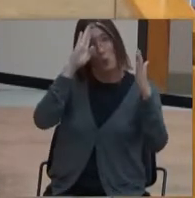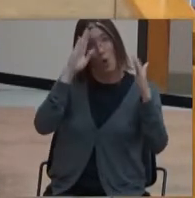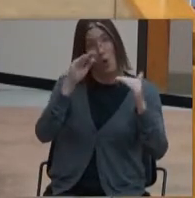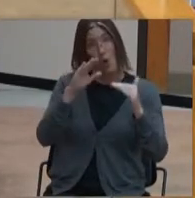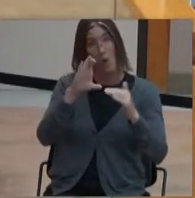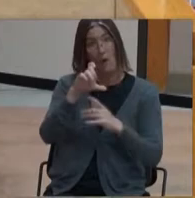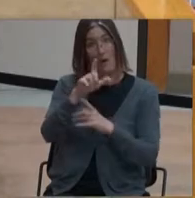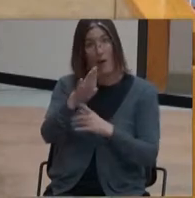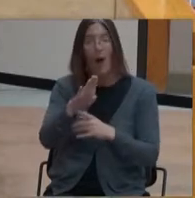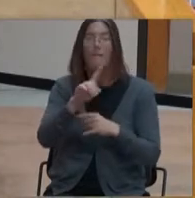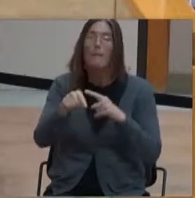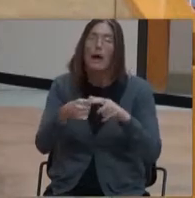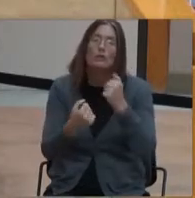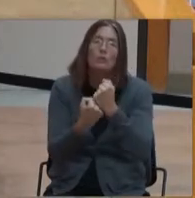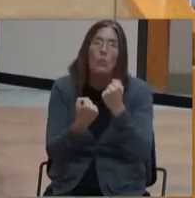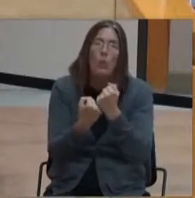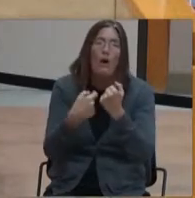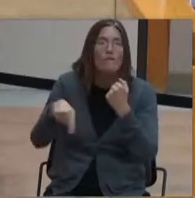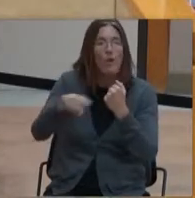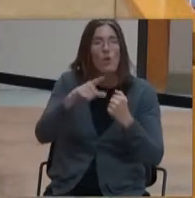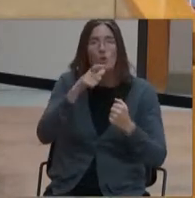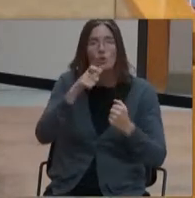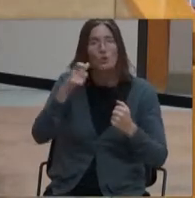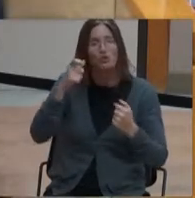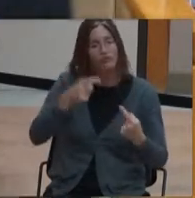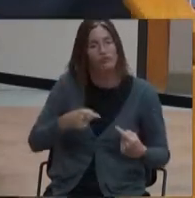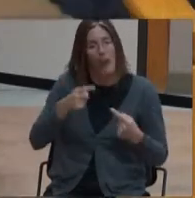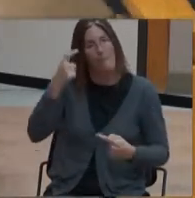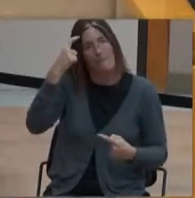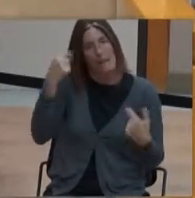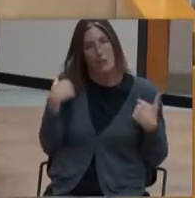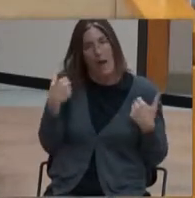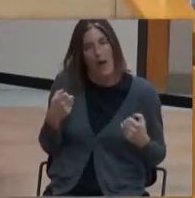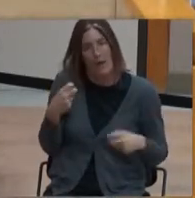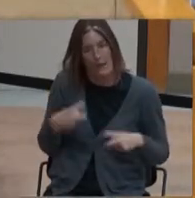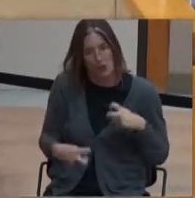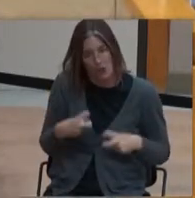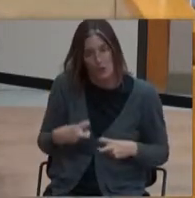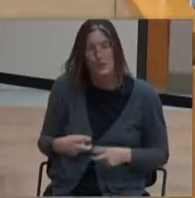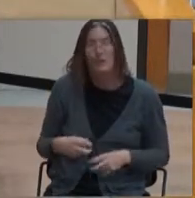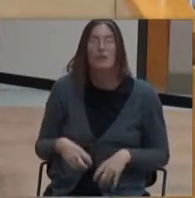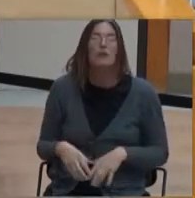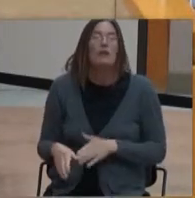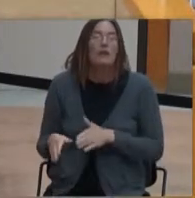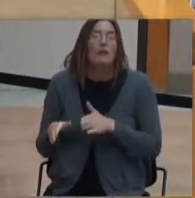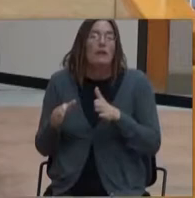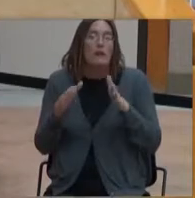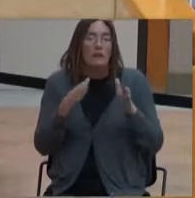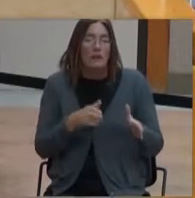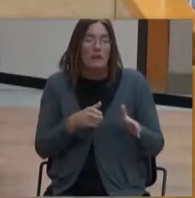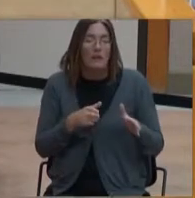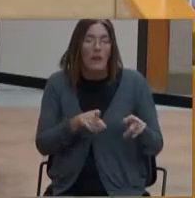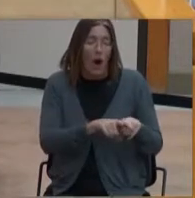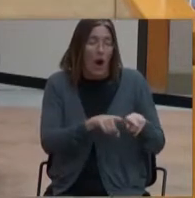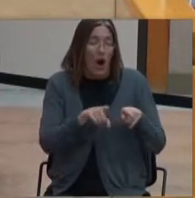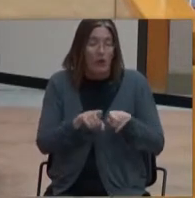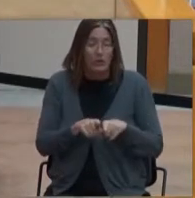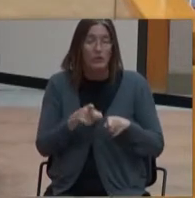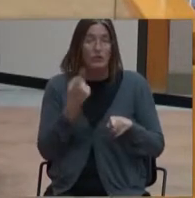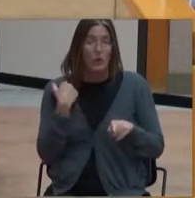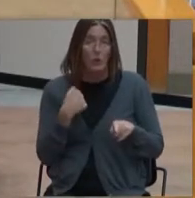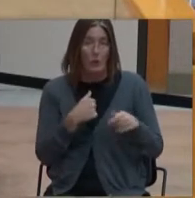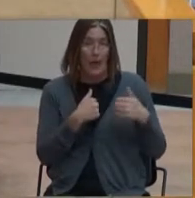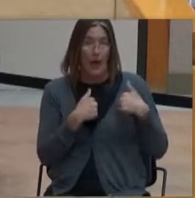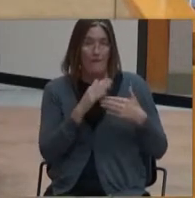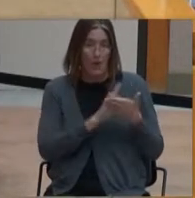issues. And due to our partnership with College Spring, a training program dedicated to supporting students and